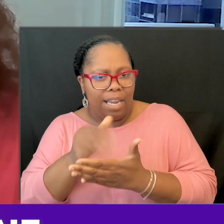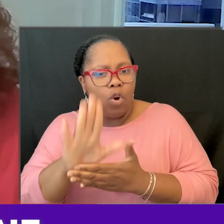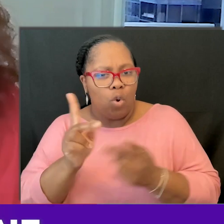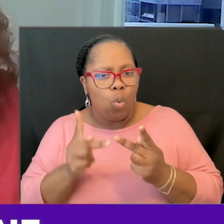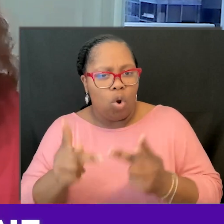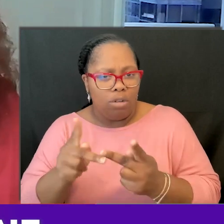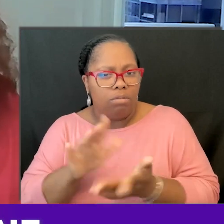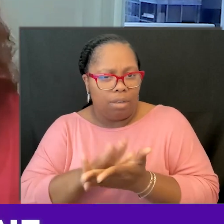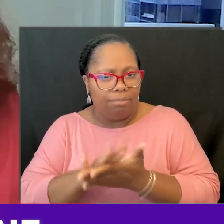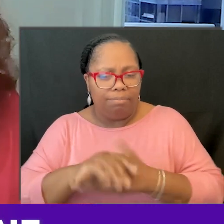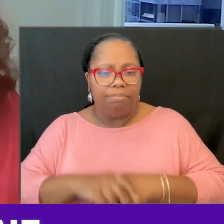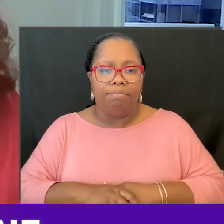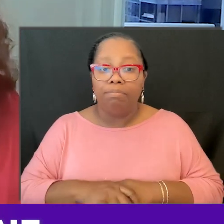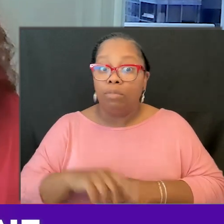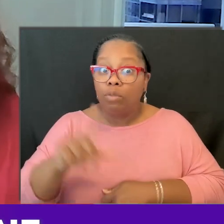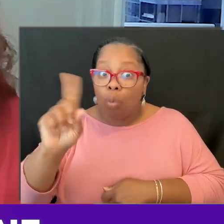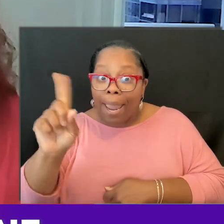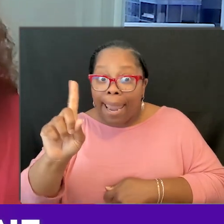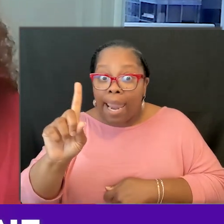Locations are posted at